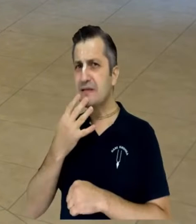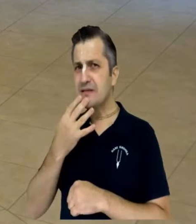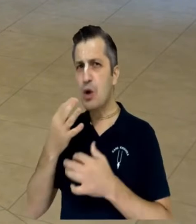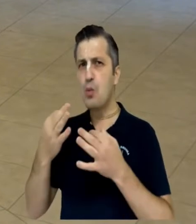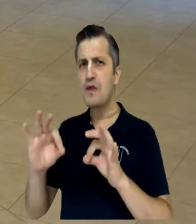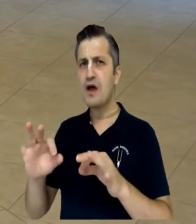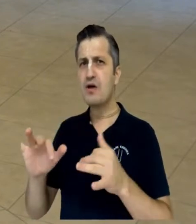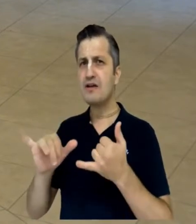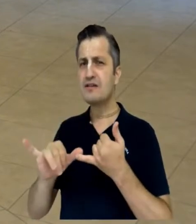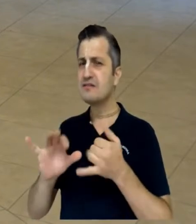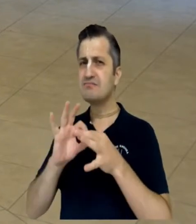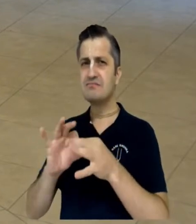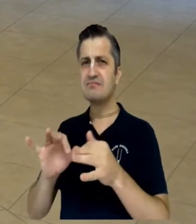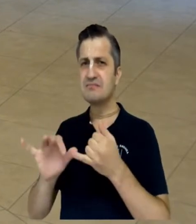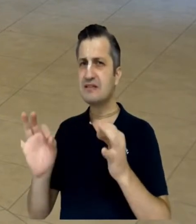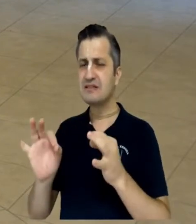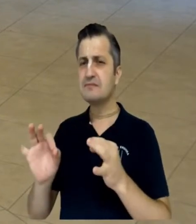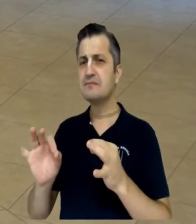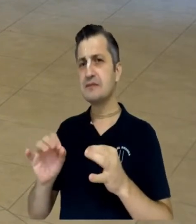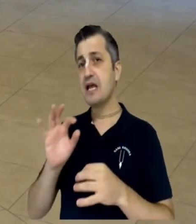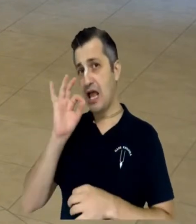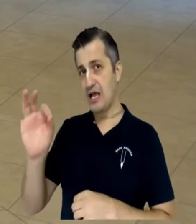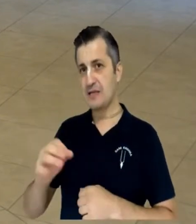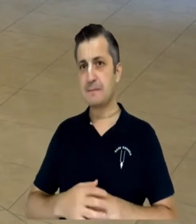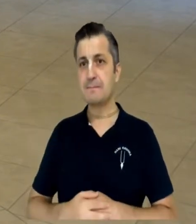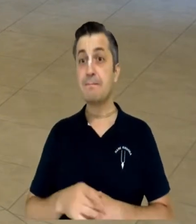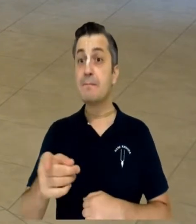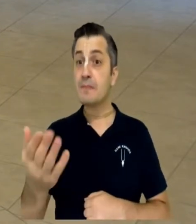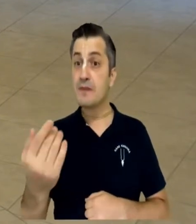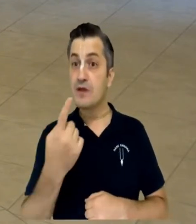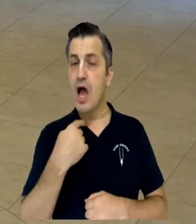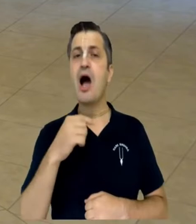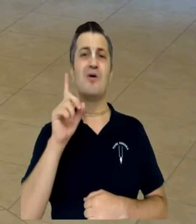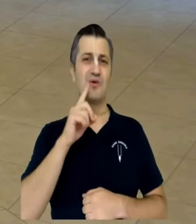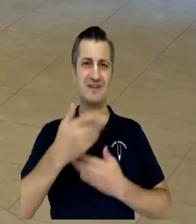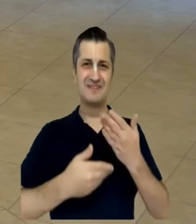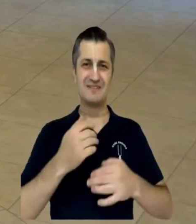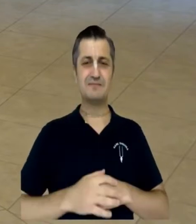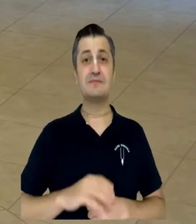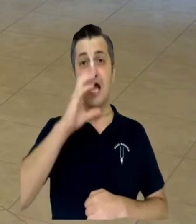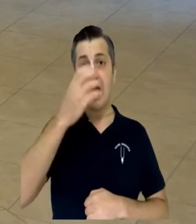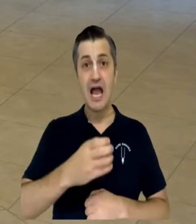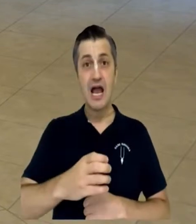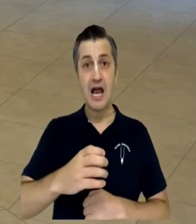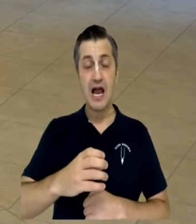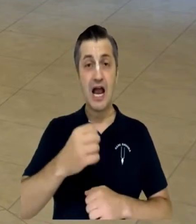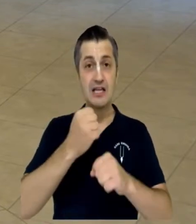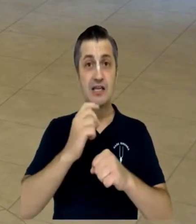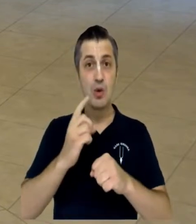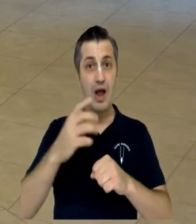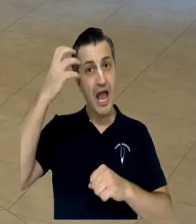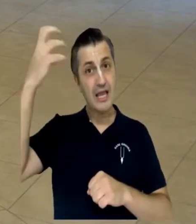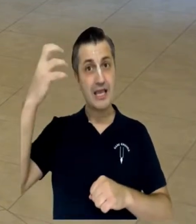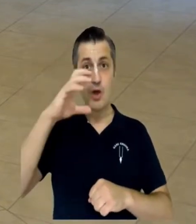Hare Krishna. Right, Gajendra was a king of elephant, story short, right? He was a king of